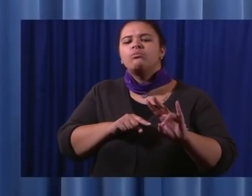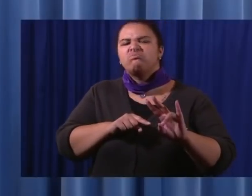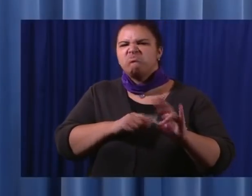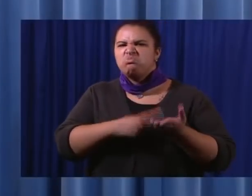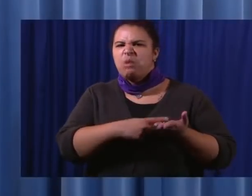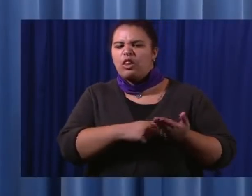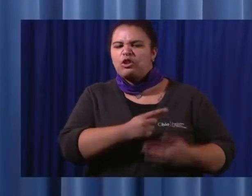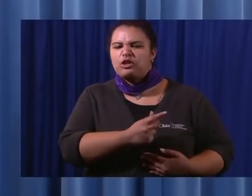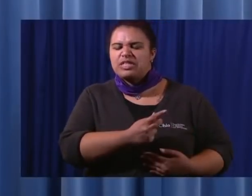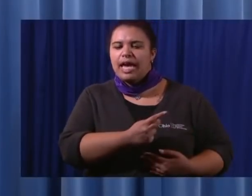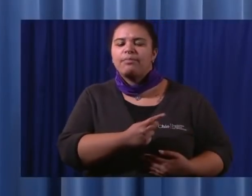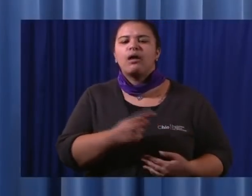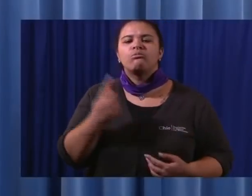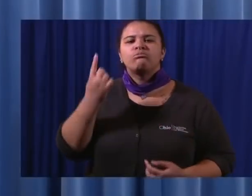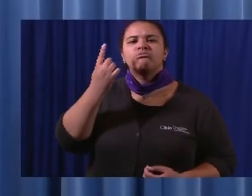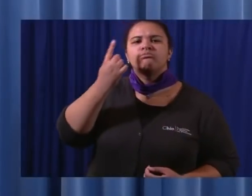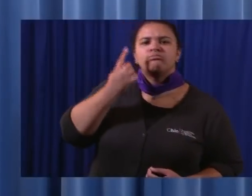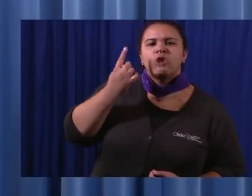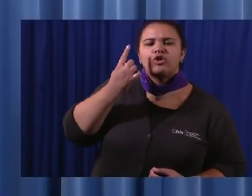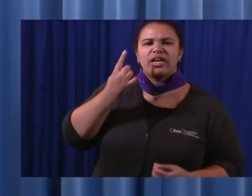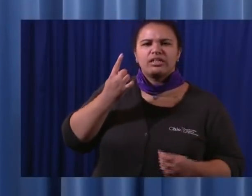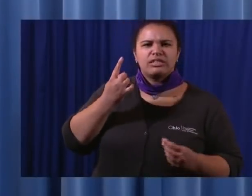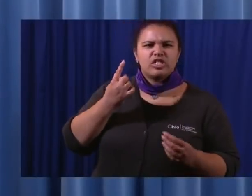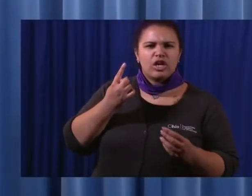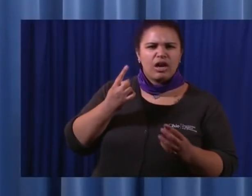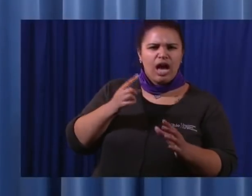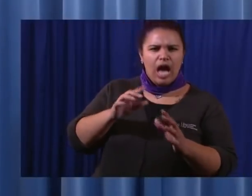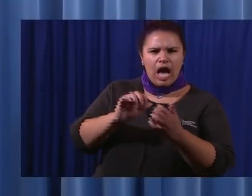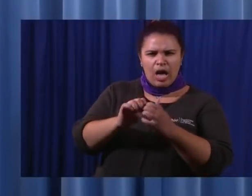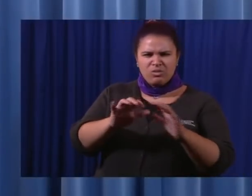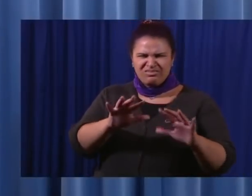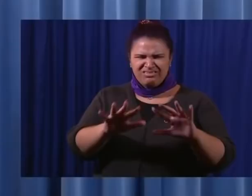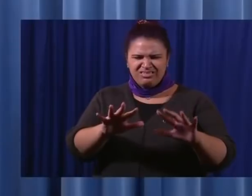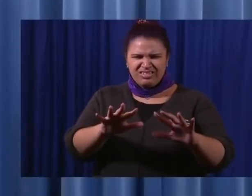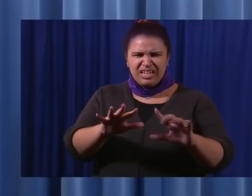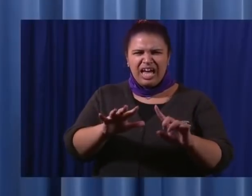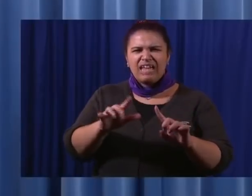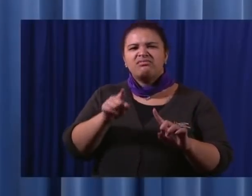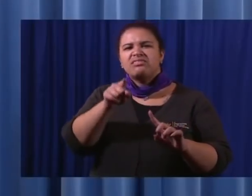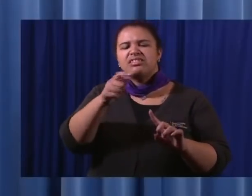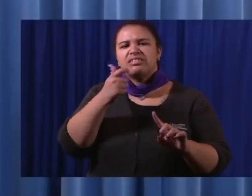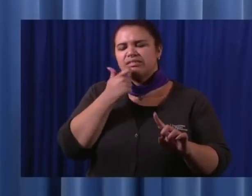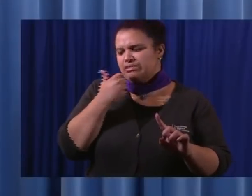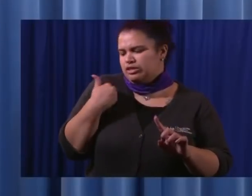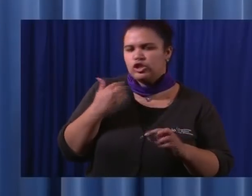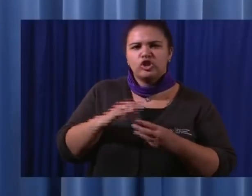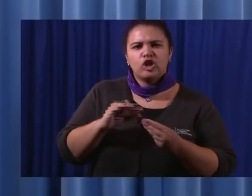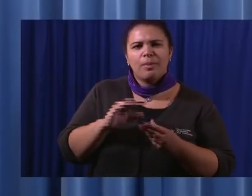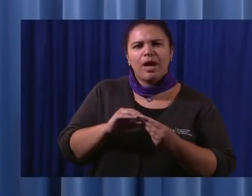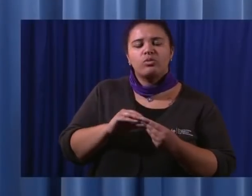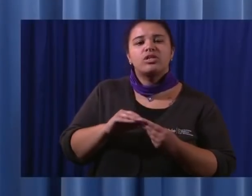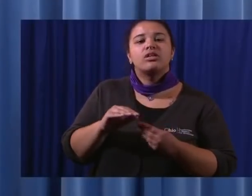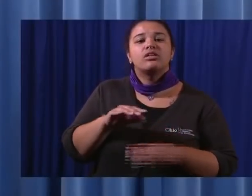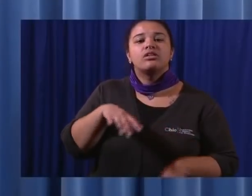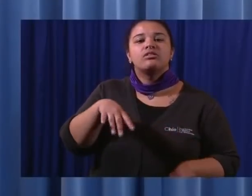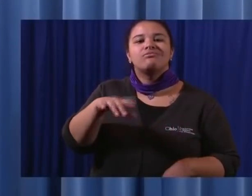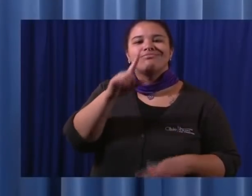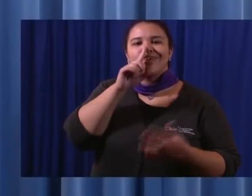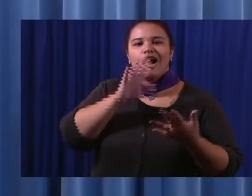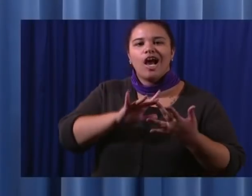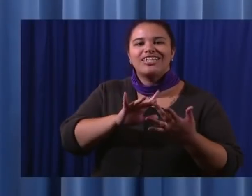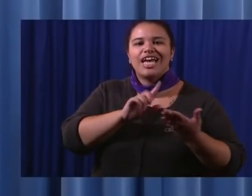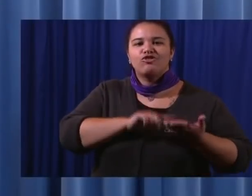Also, a few months ago, you sent out a blitz of contact tracers. Have they been successful, and have we gotten any information from their